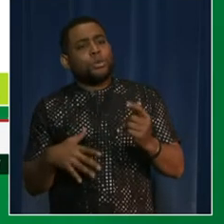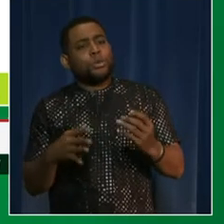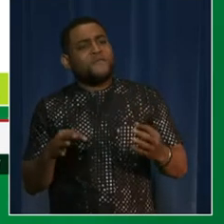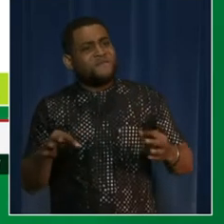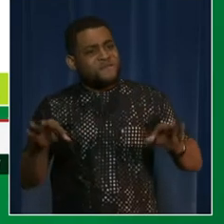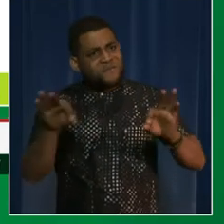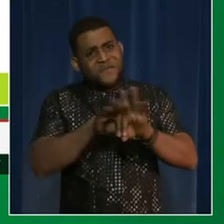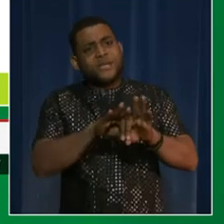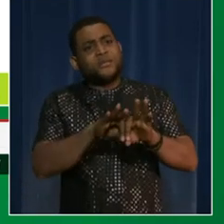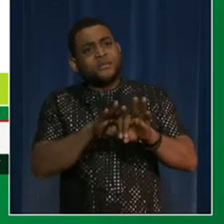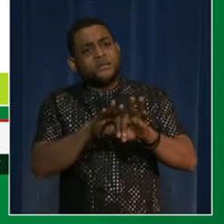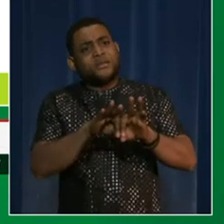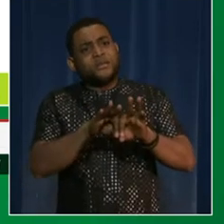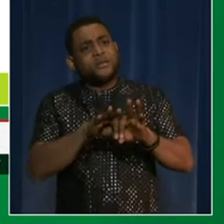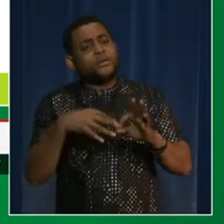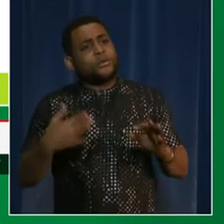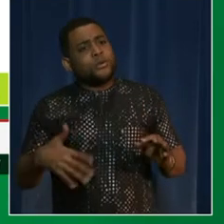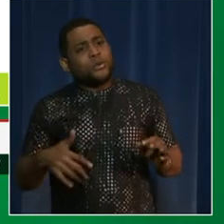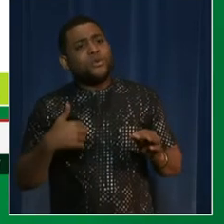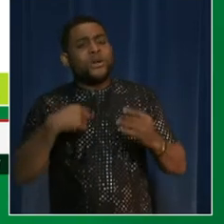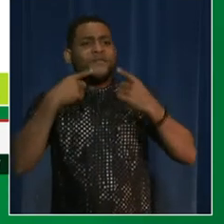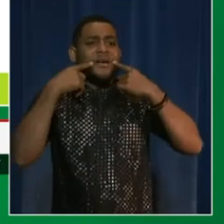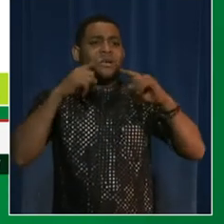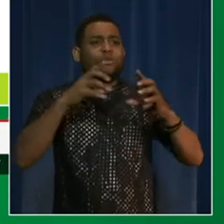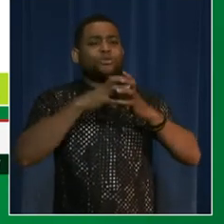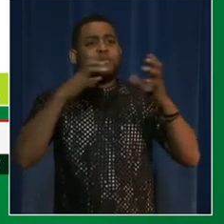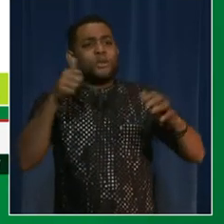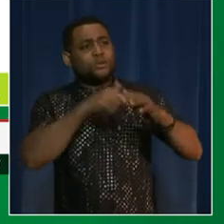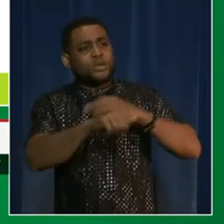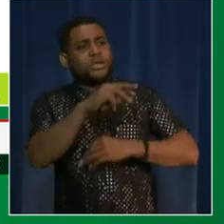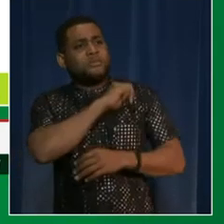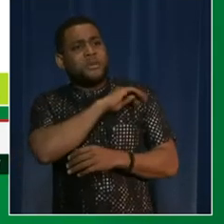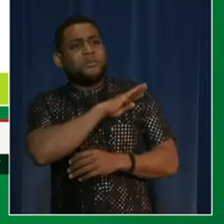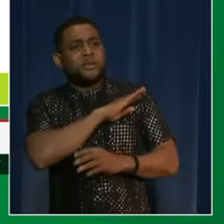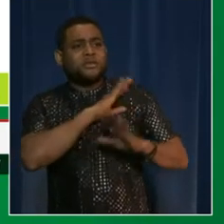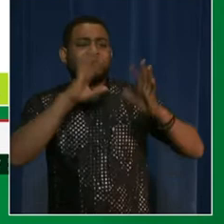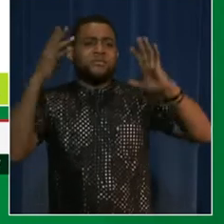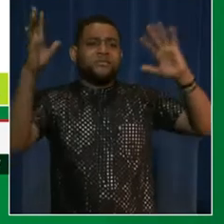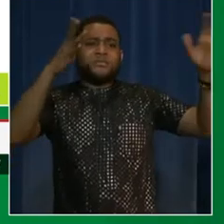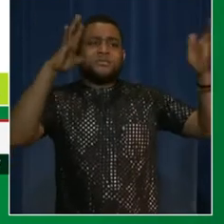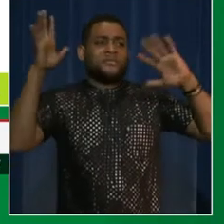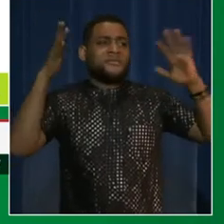to accomplish so much under Mayor Bowser. Thank you.